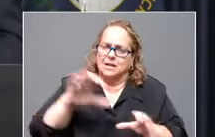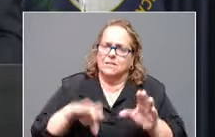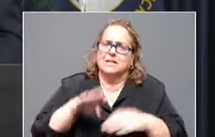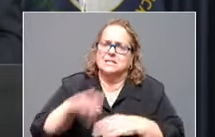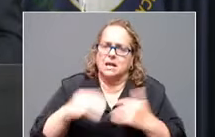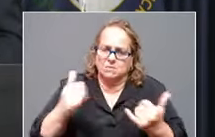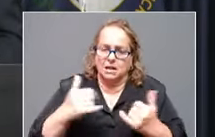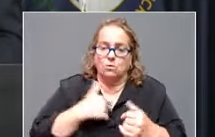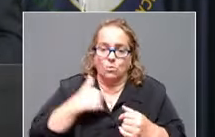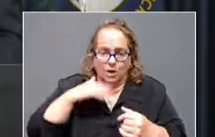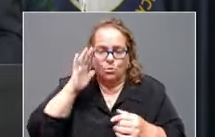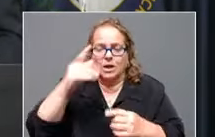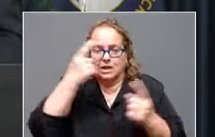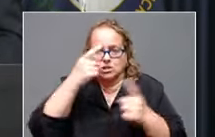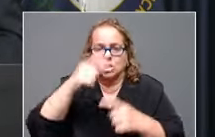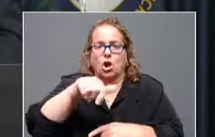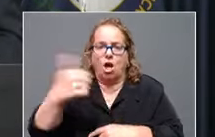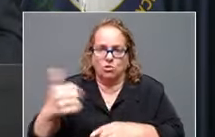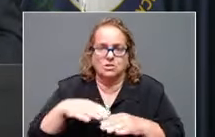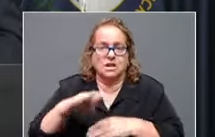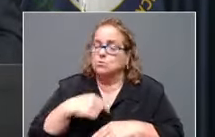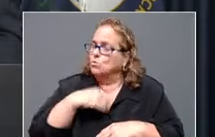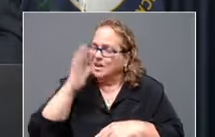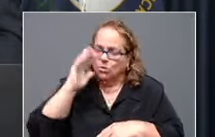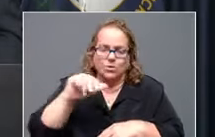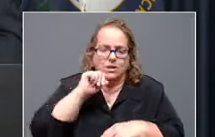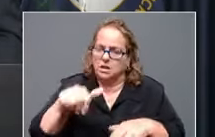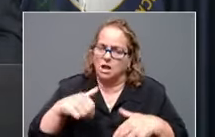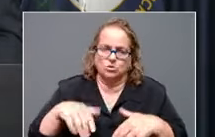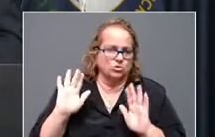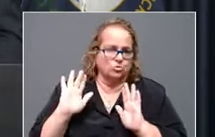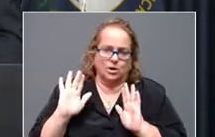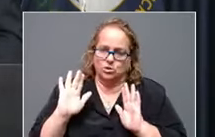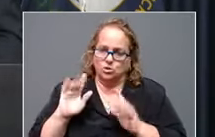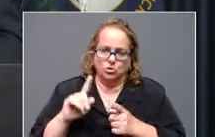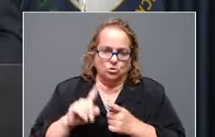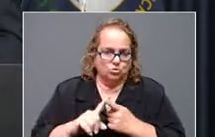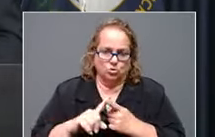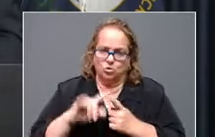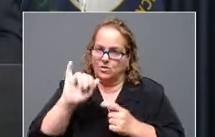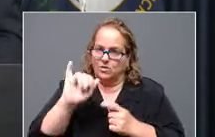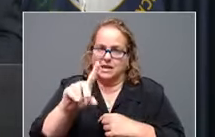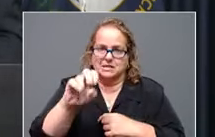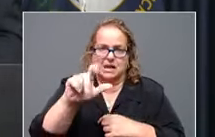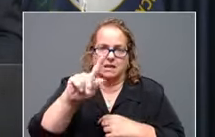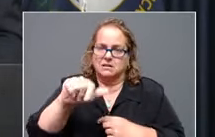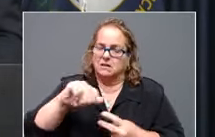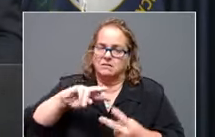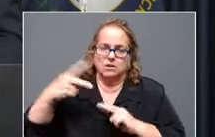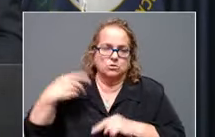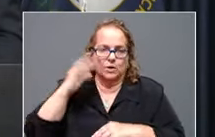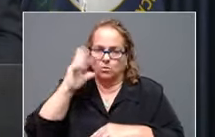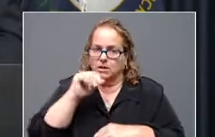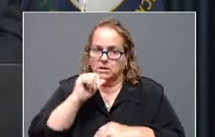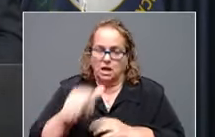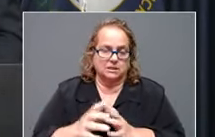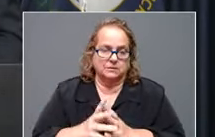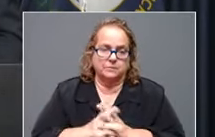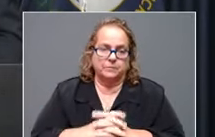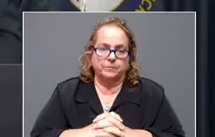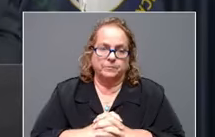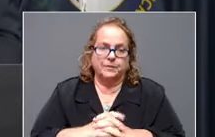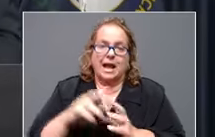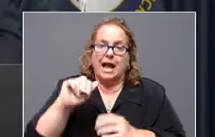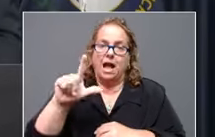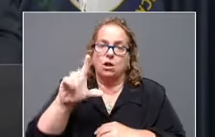other steps. We will not surrender to the Delta variant. We will not surrender. All right, Al Cross, how